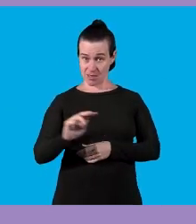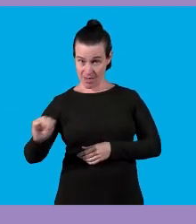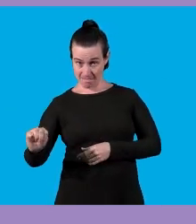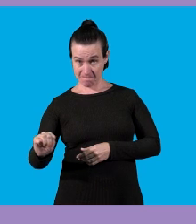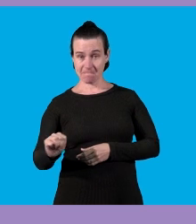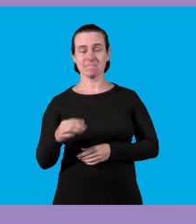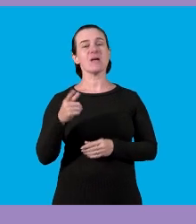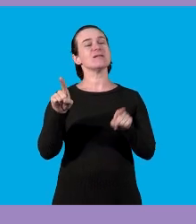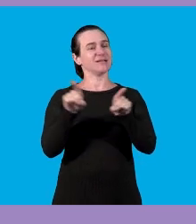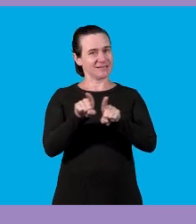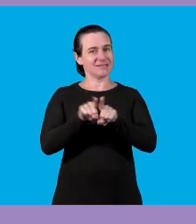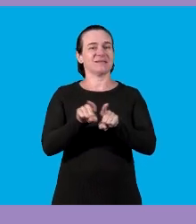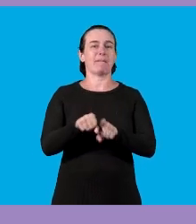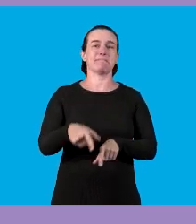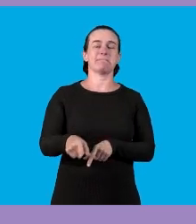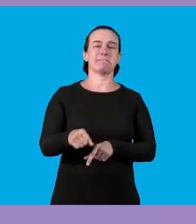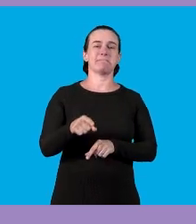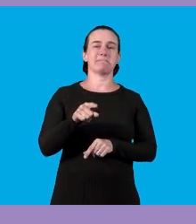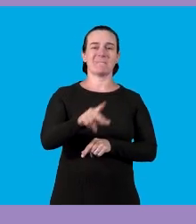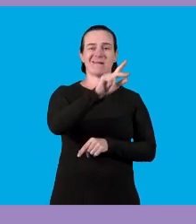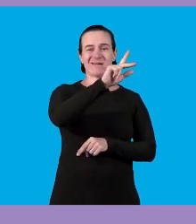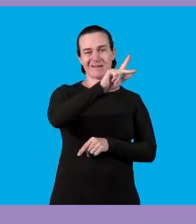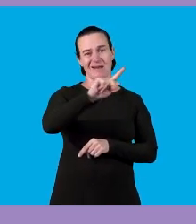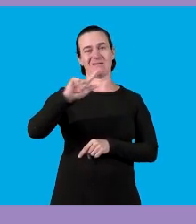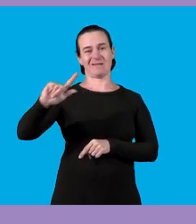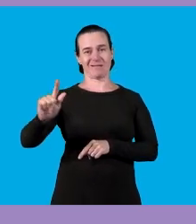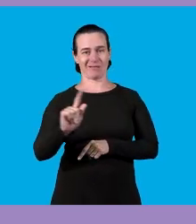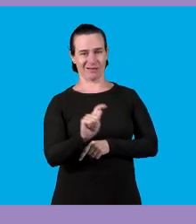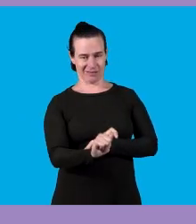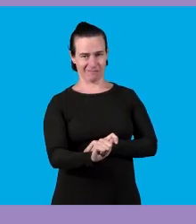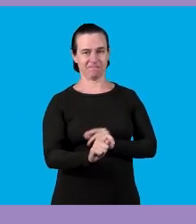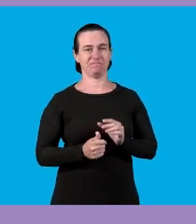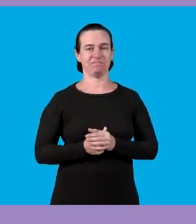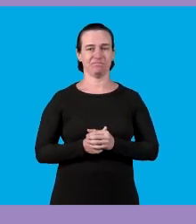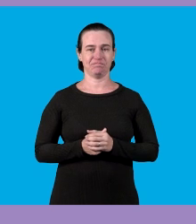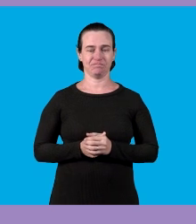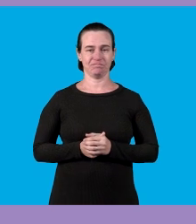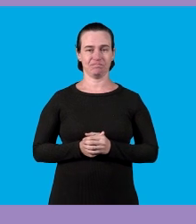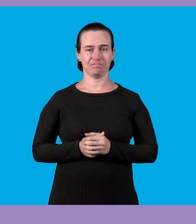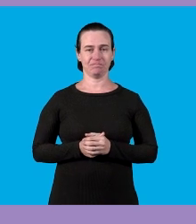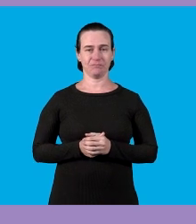LTM is equals to angle KLT,